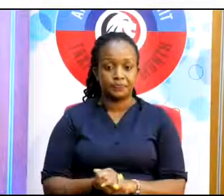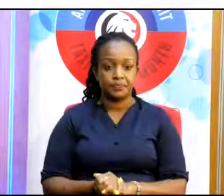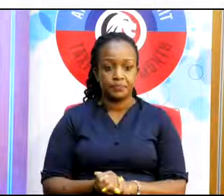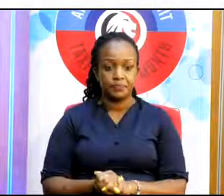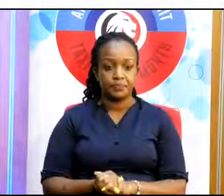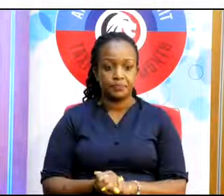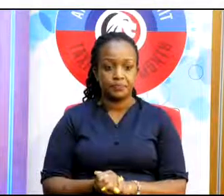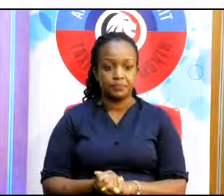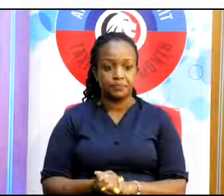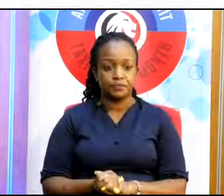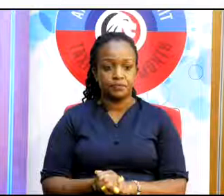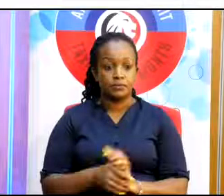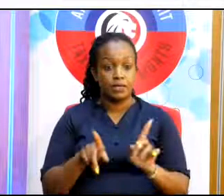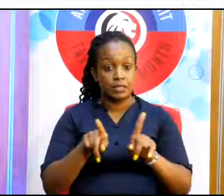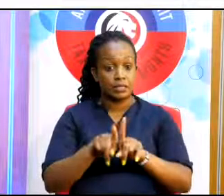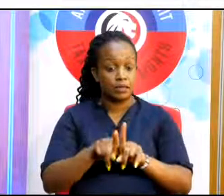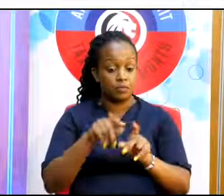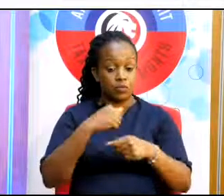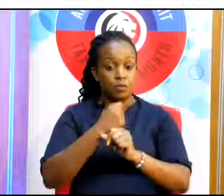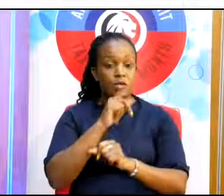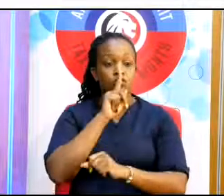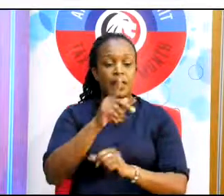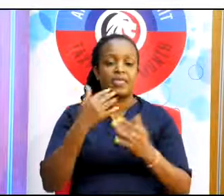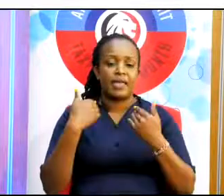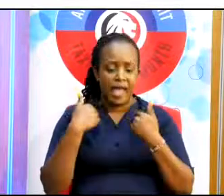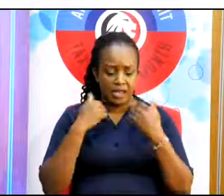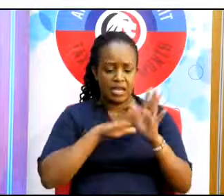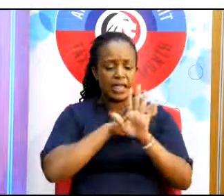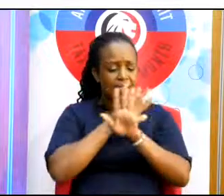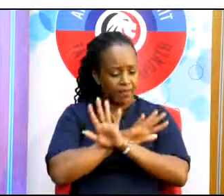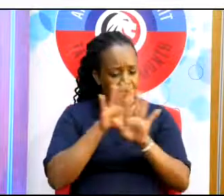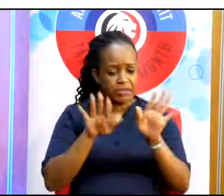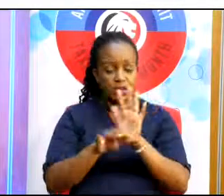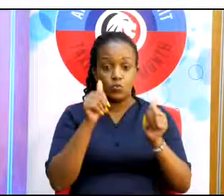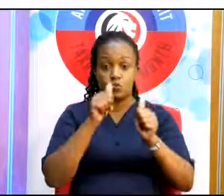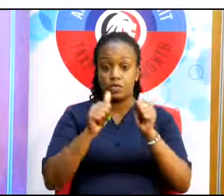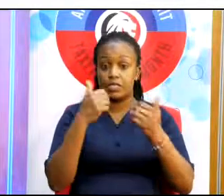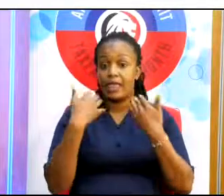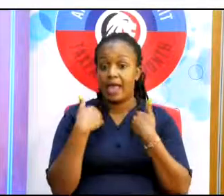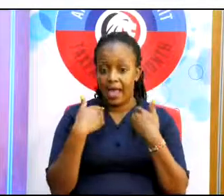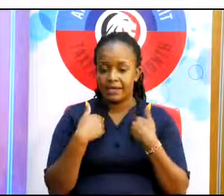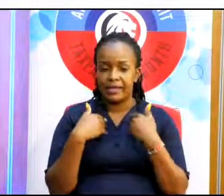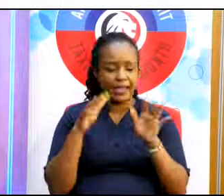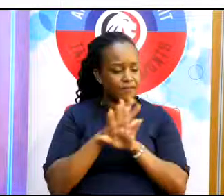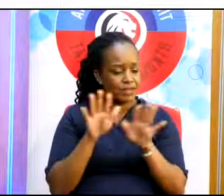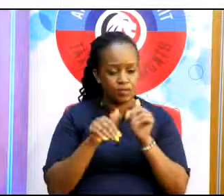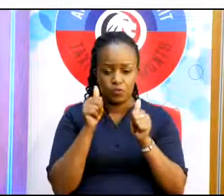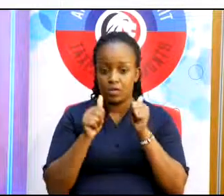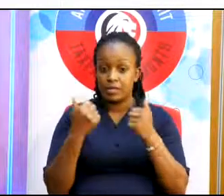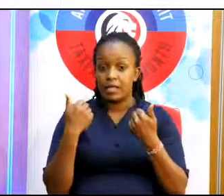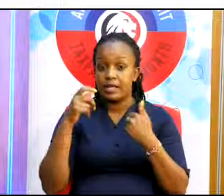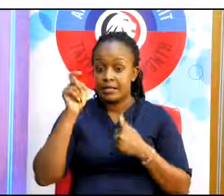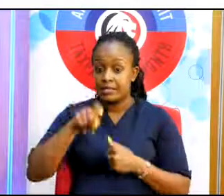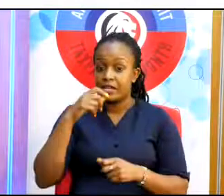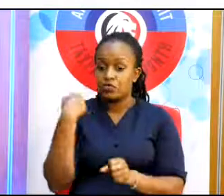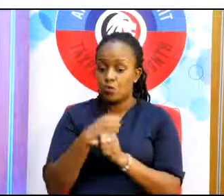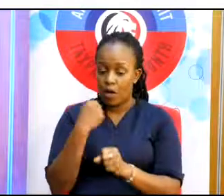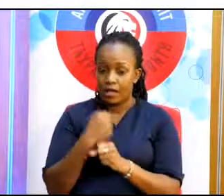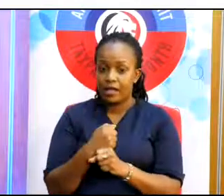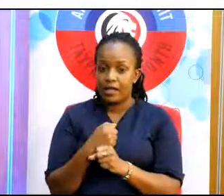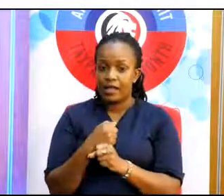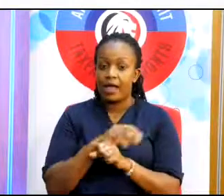that they have all the tools that they needed, the VPNs to work at home, upgraded our